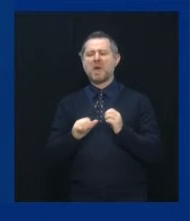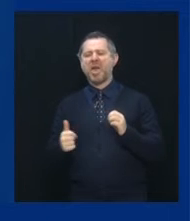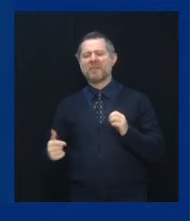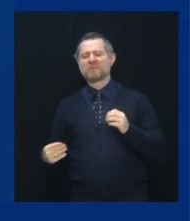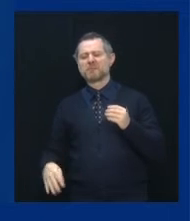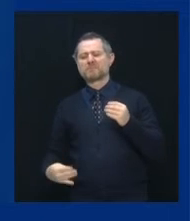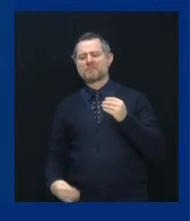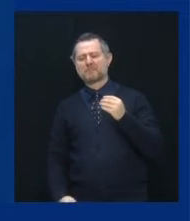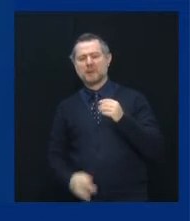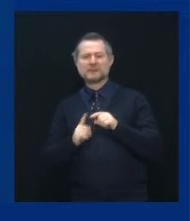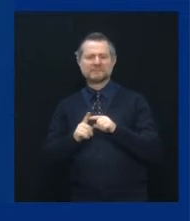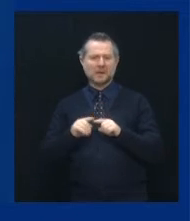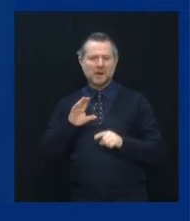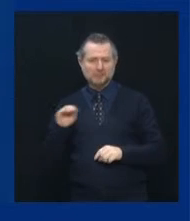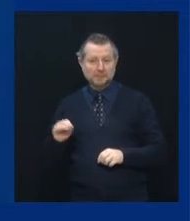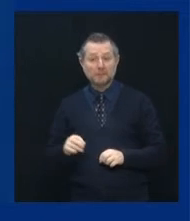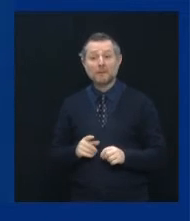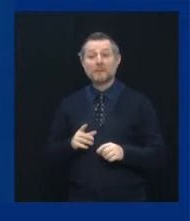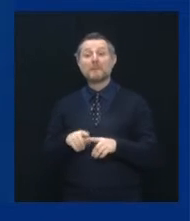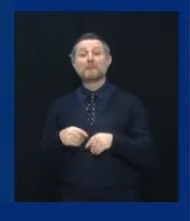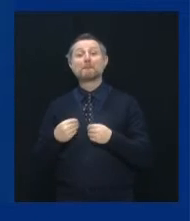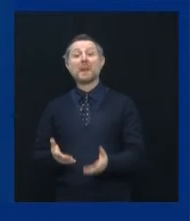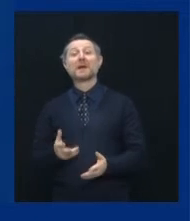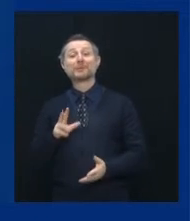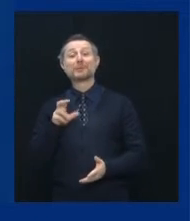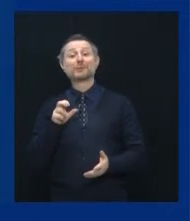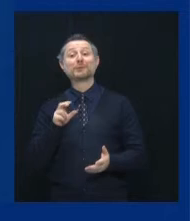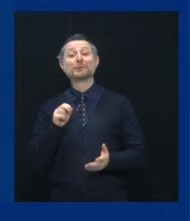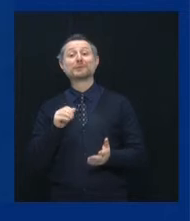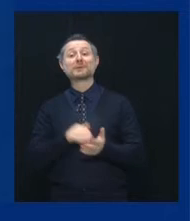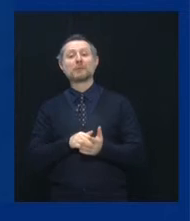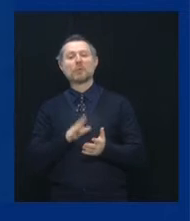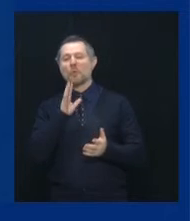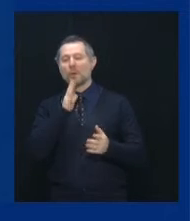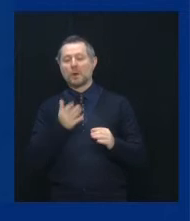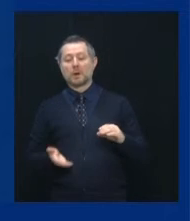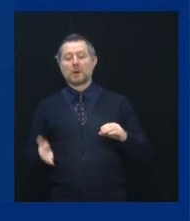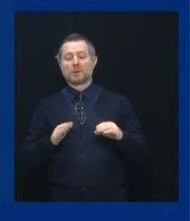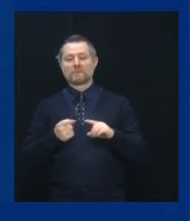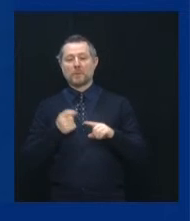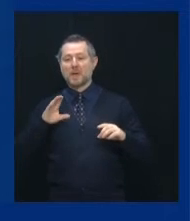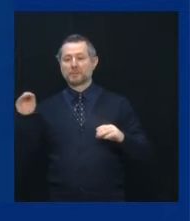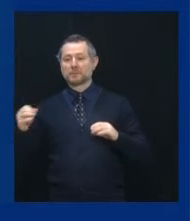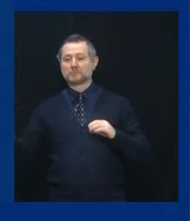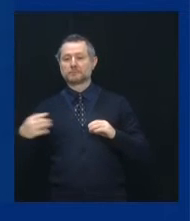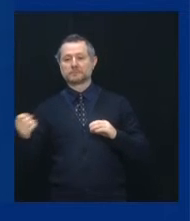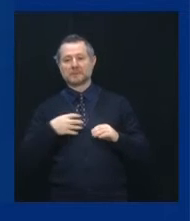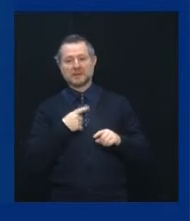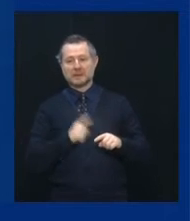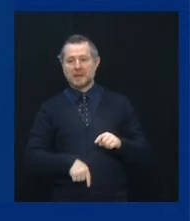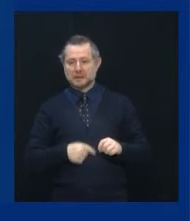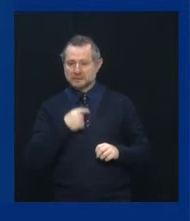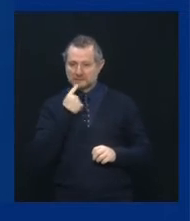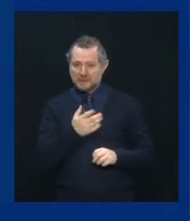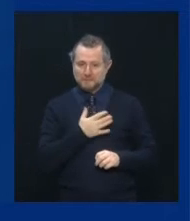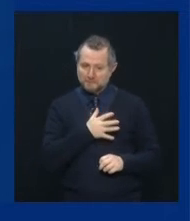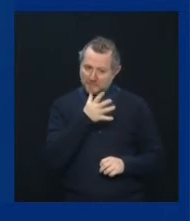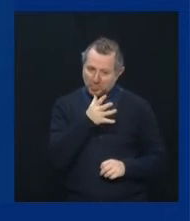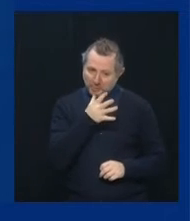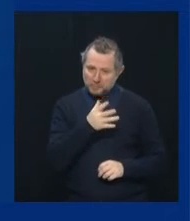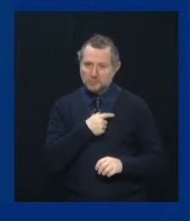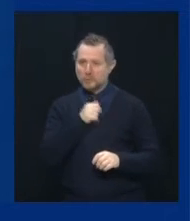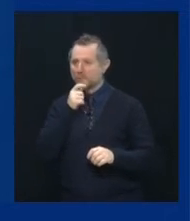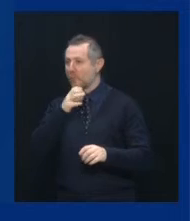supply will go up. I can't say to my mother or to any New Yorker right now